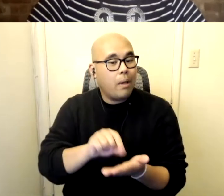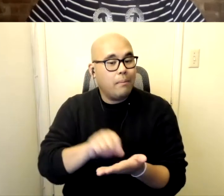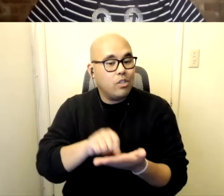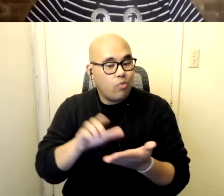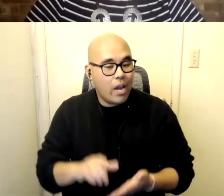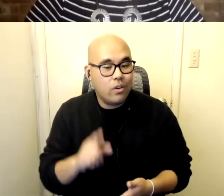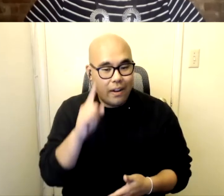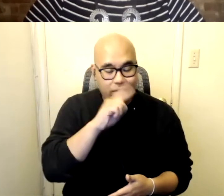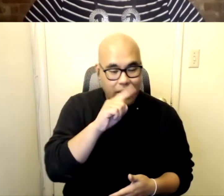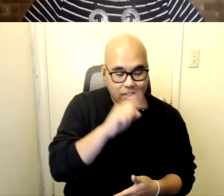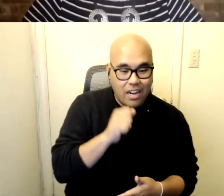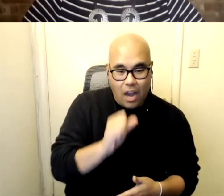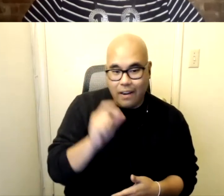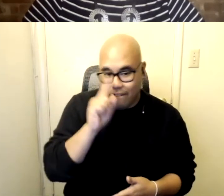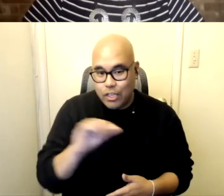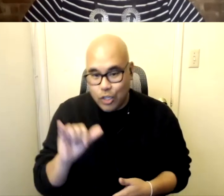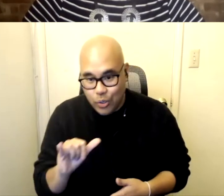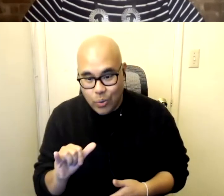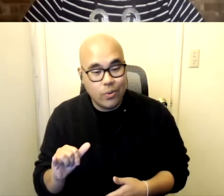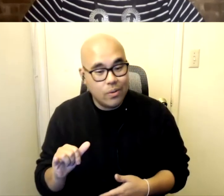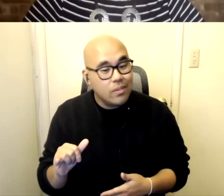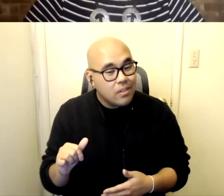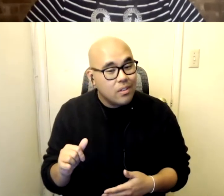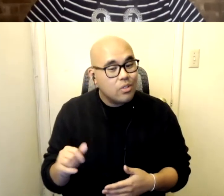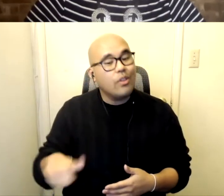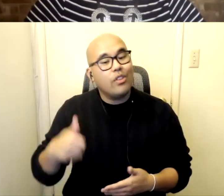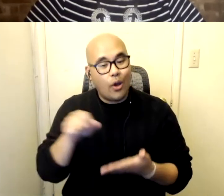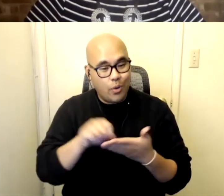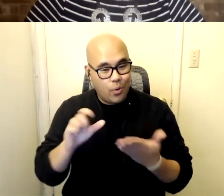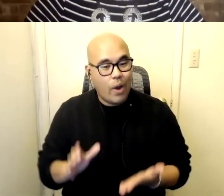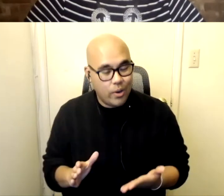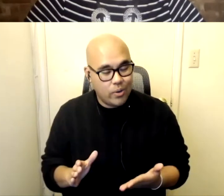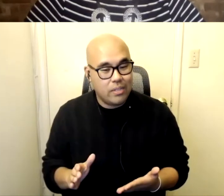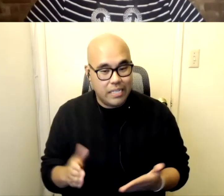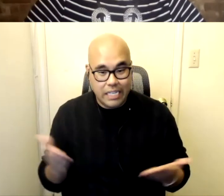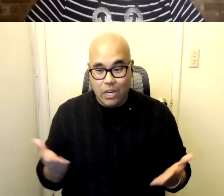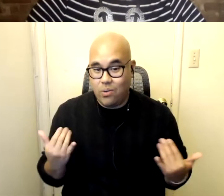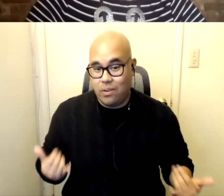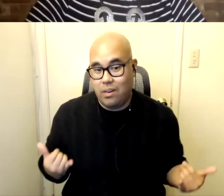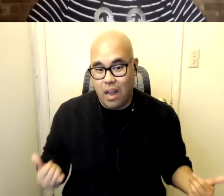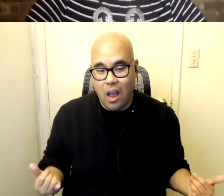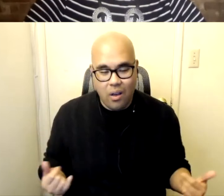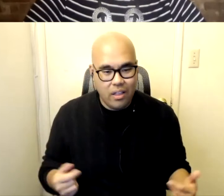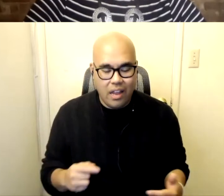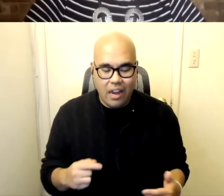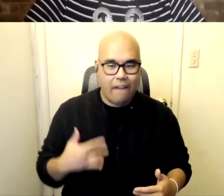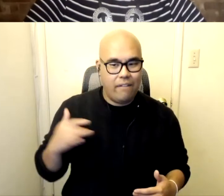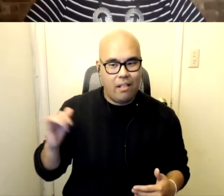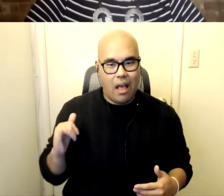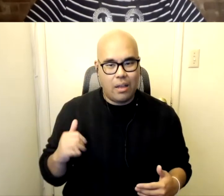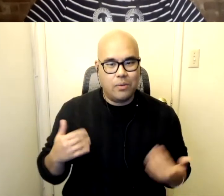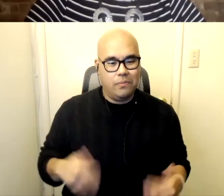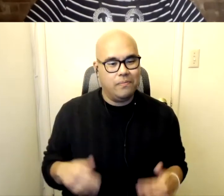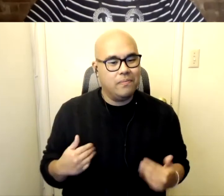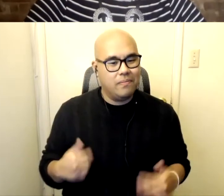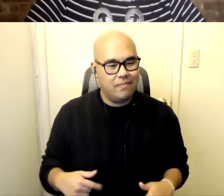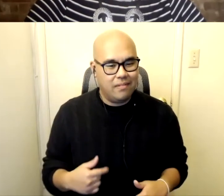and nonfiction. So there are other writers here that I feel like